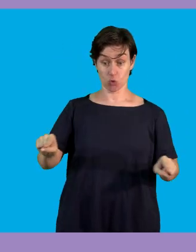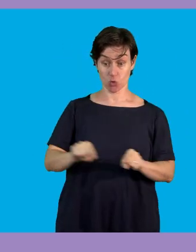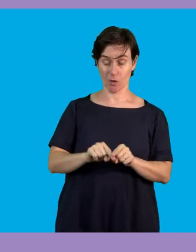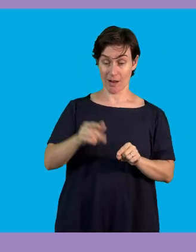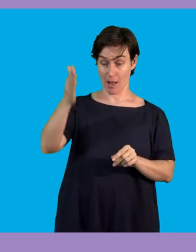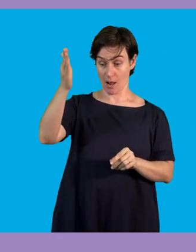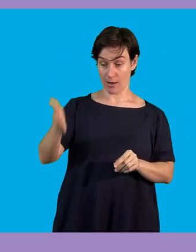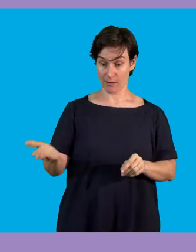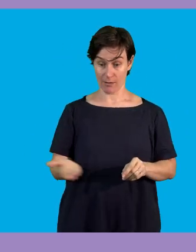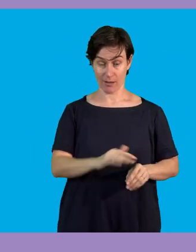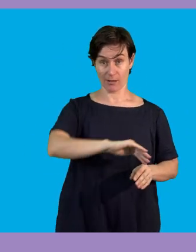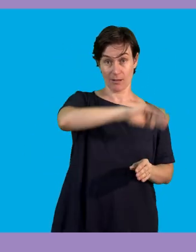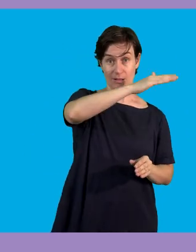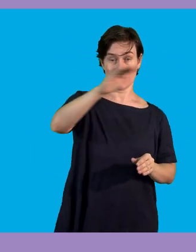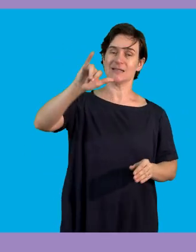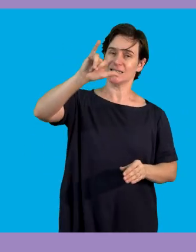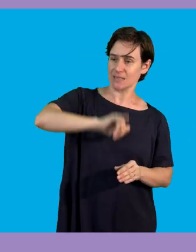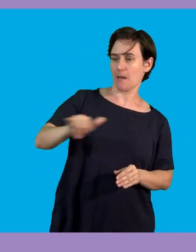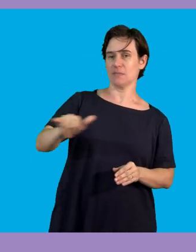has equal sides.